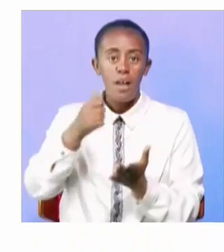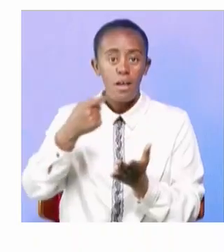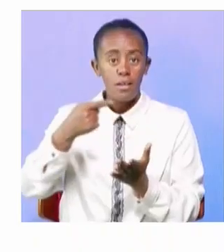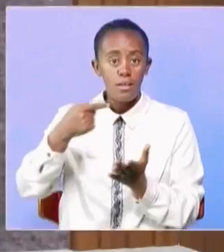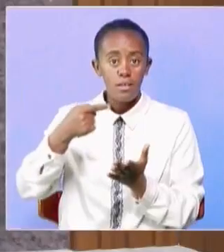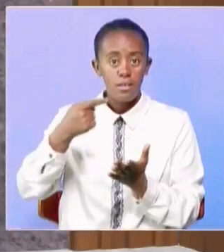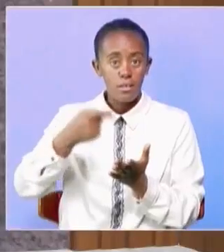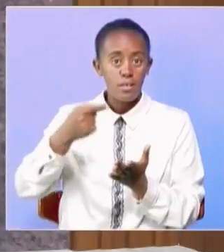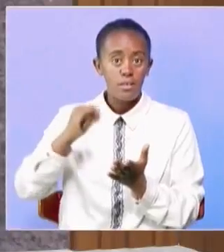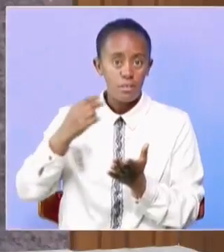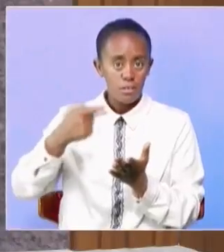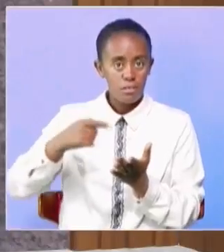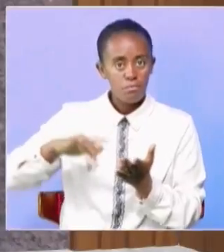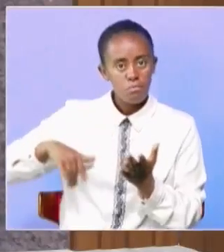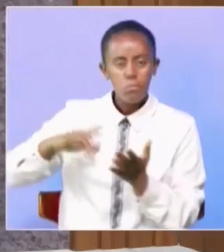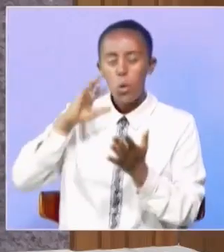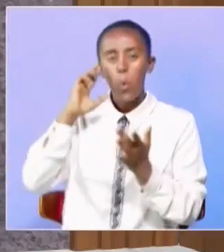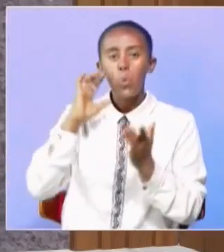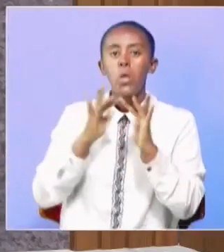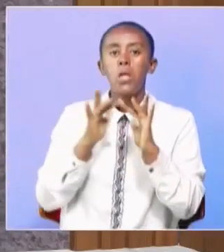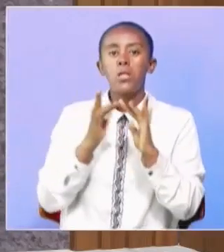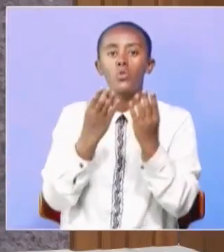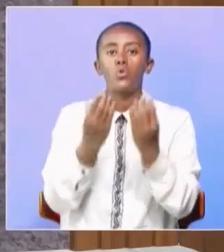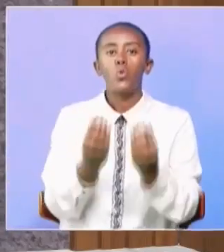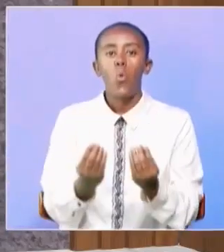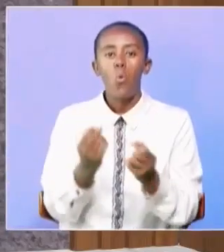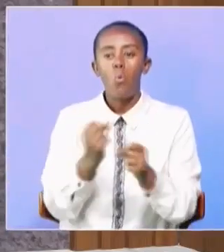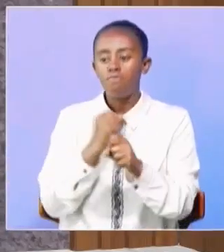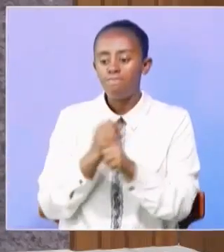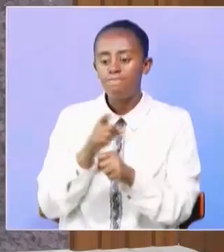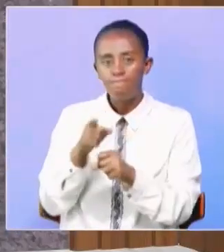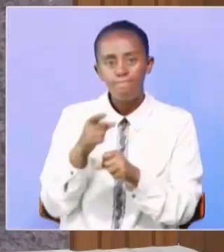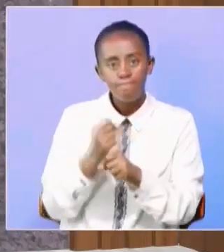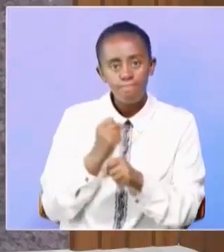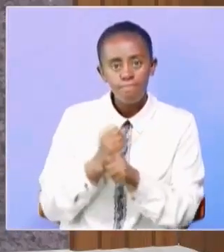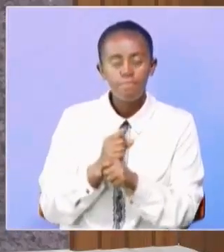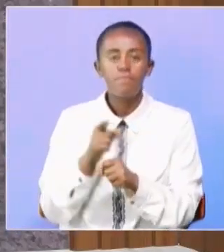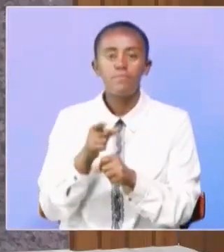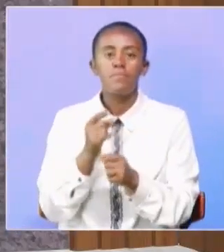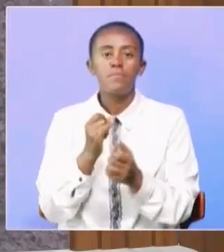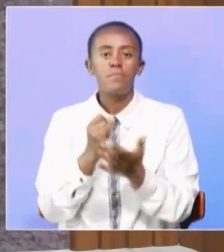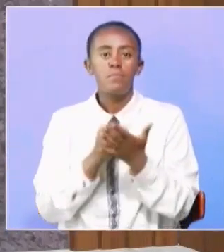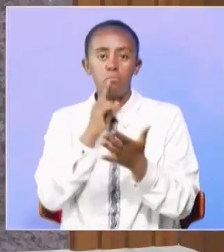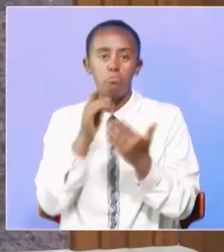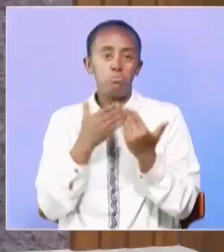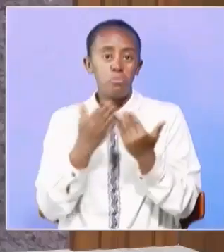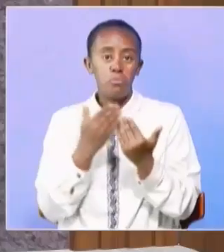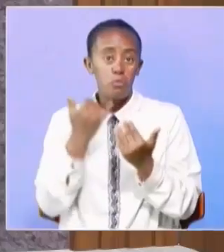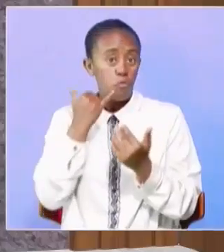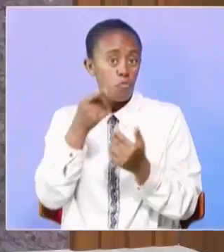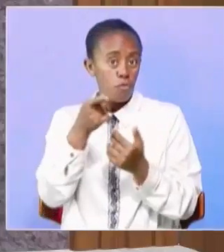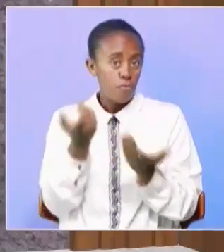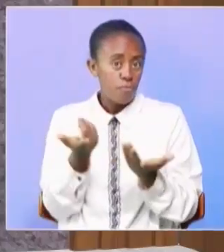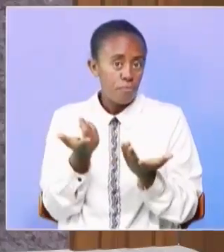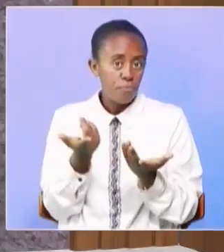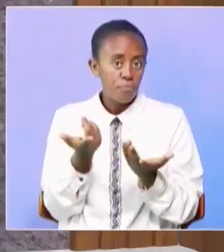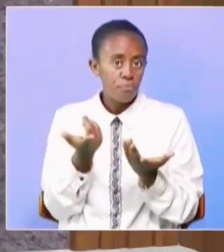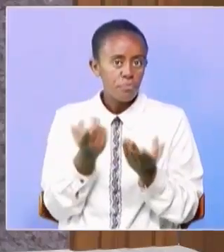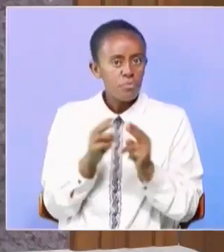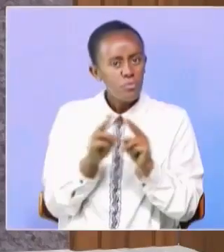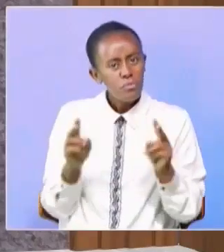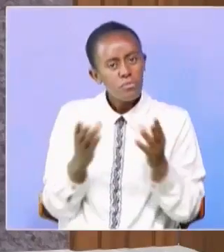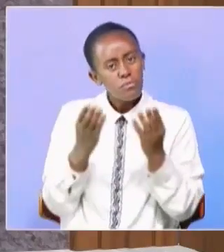because the internet is slow. So the working of something here, and that something is your phone, is being